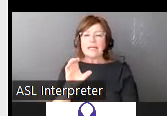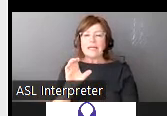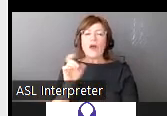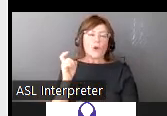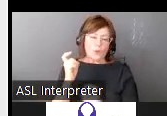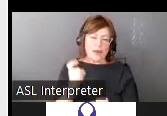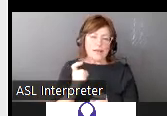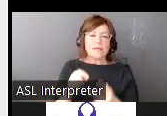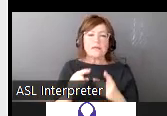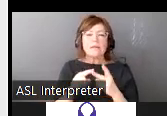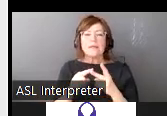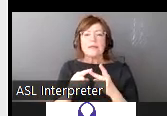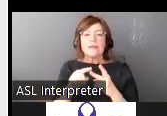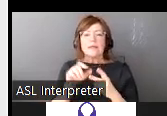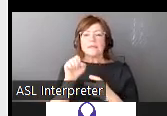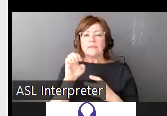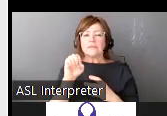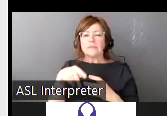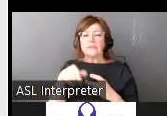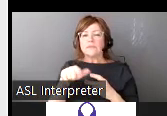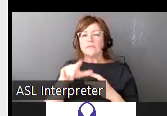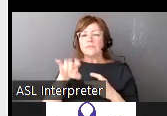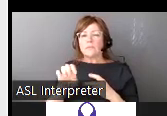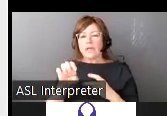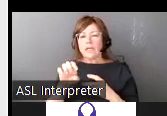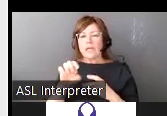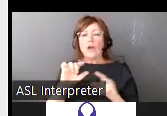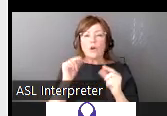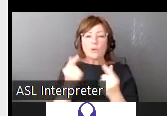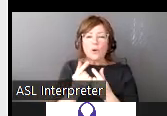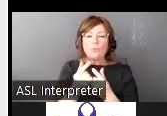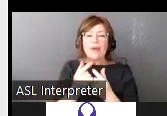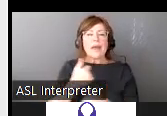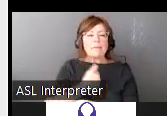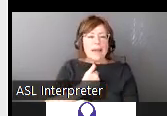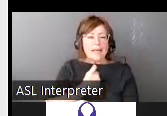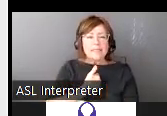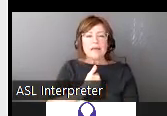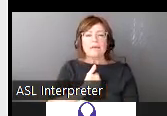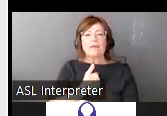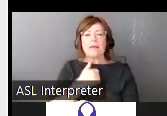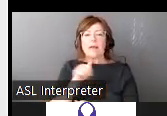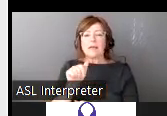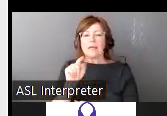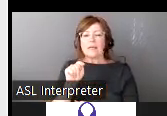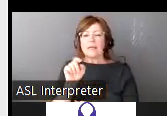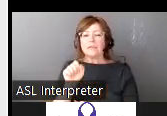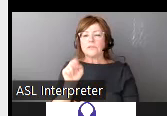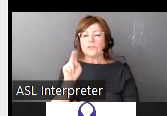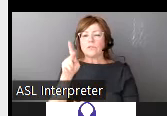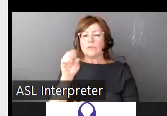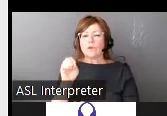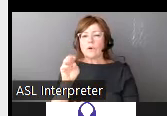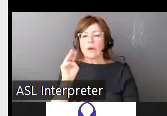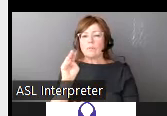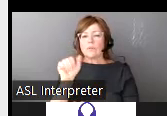and Souraya, Sidani, myself, Guida, and Esko Matsuko as